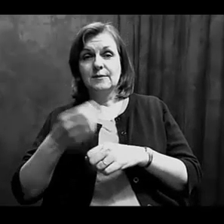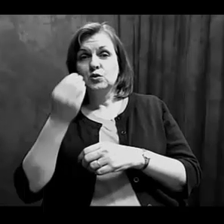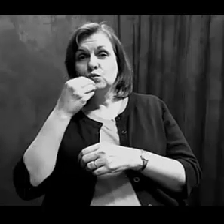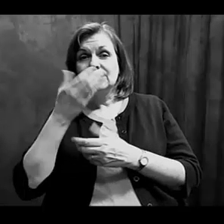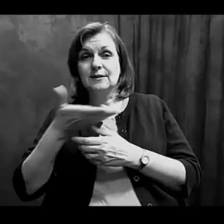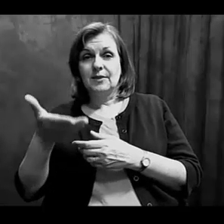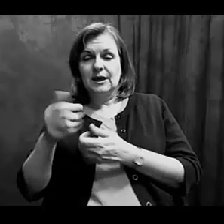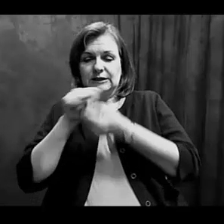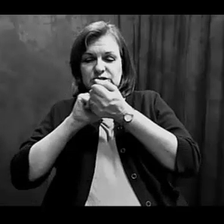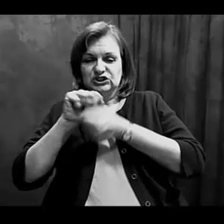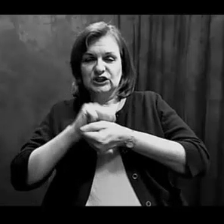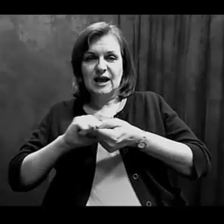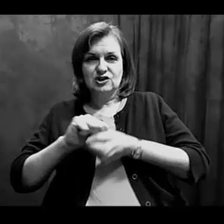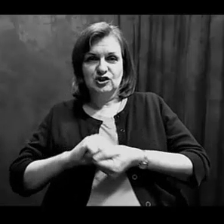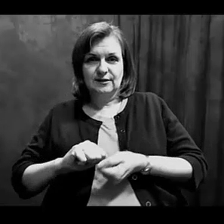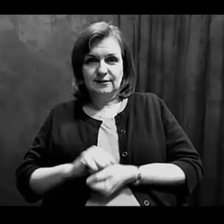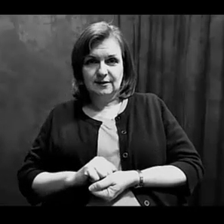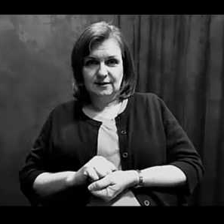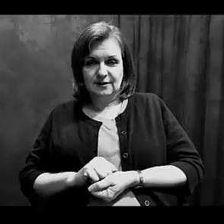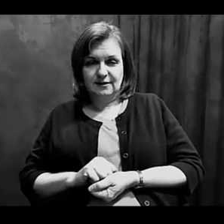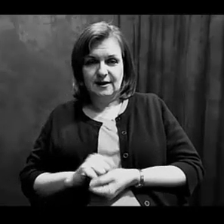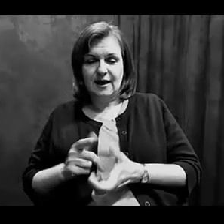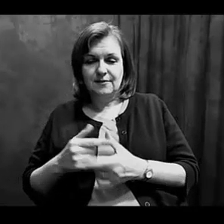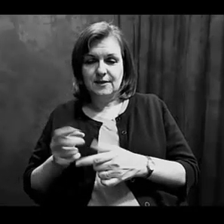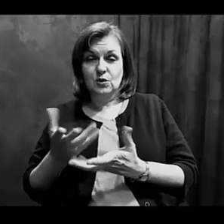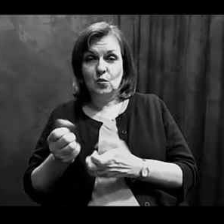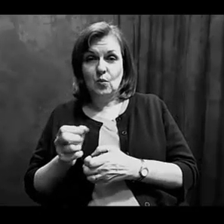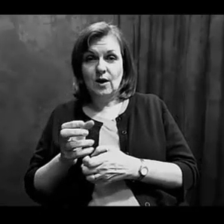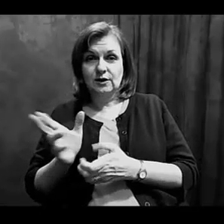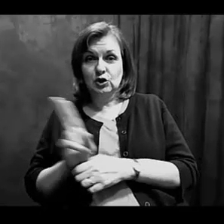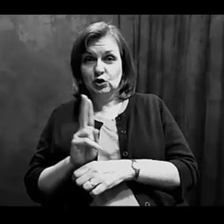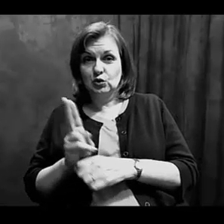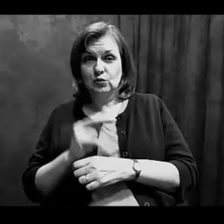this. Every time you want to digest something and